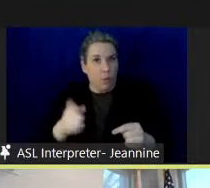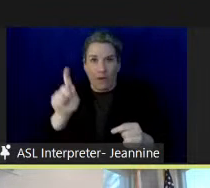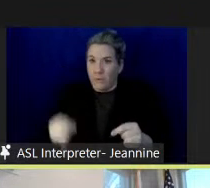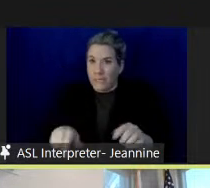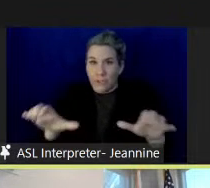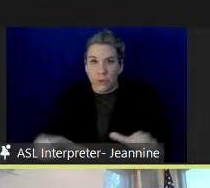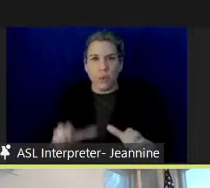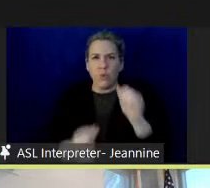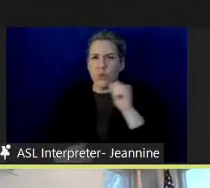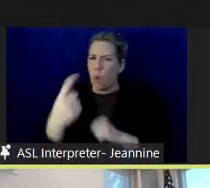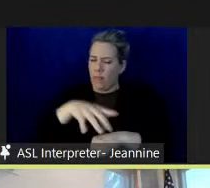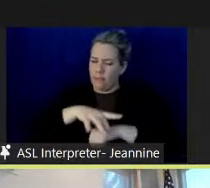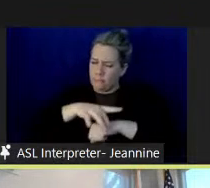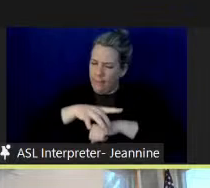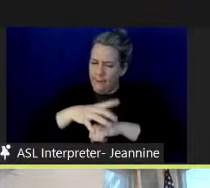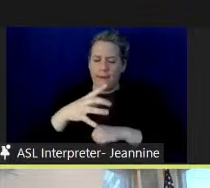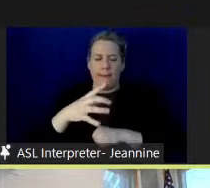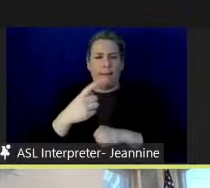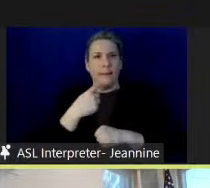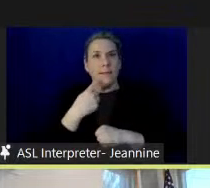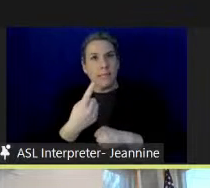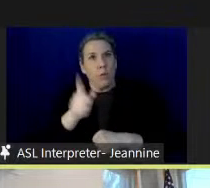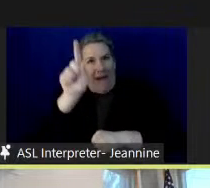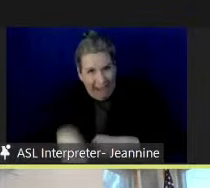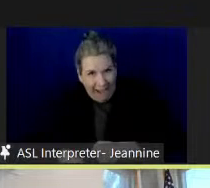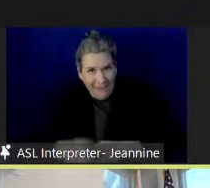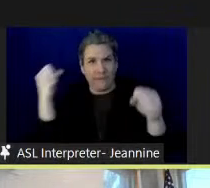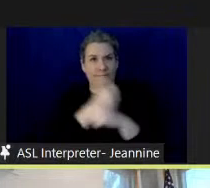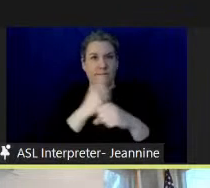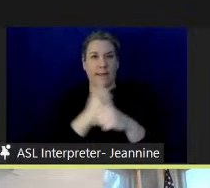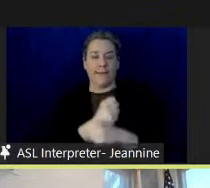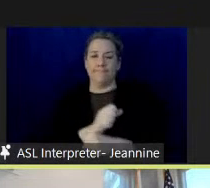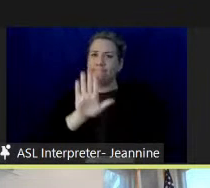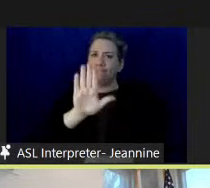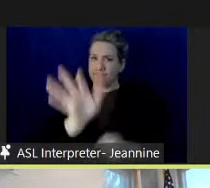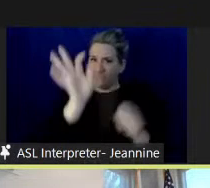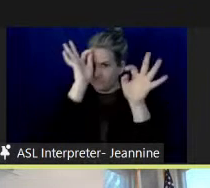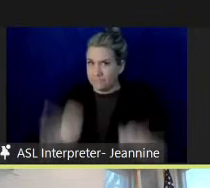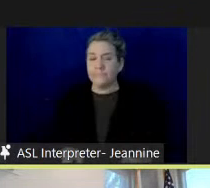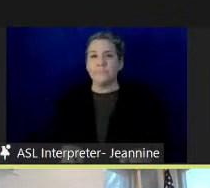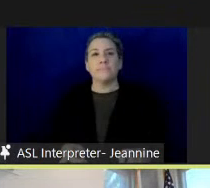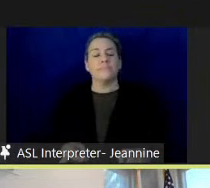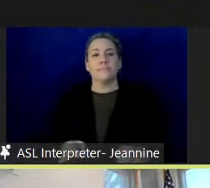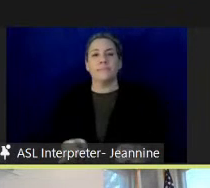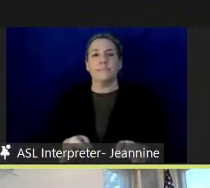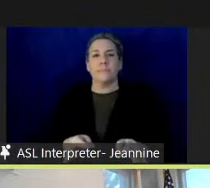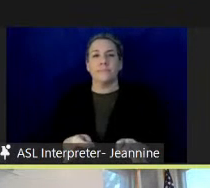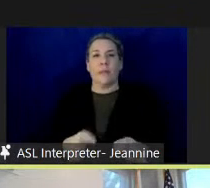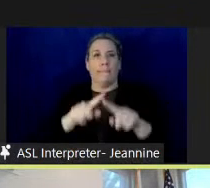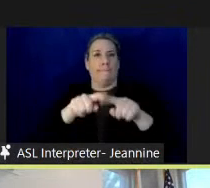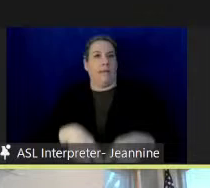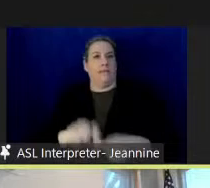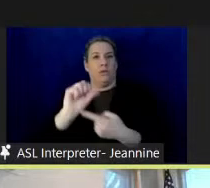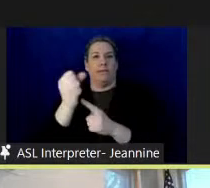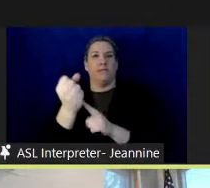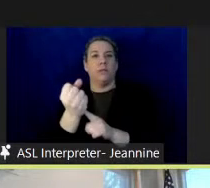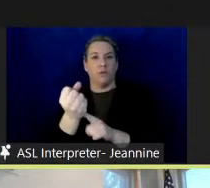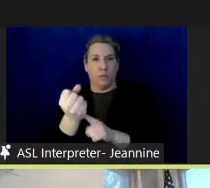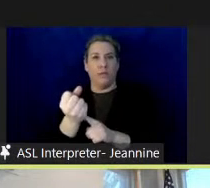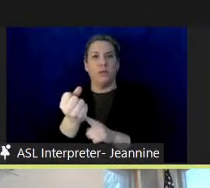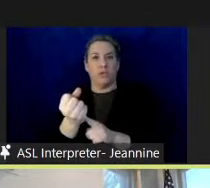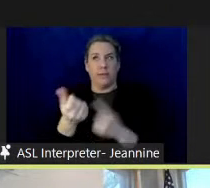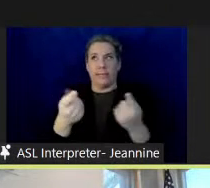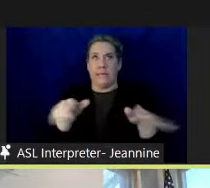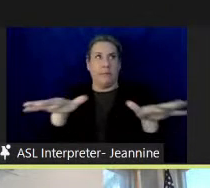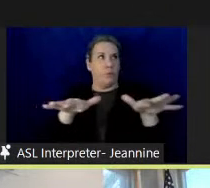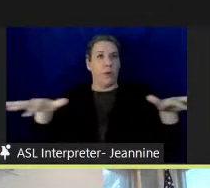can push you into this, into doing so. This is a decision that you have to make based on the situation devolving around